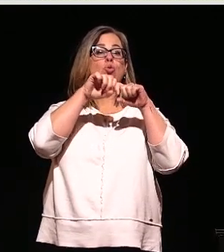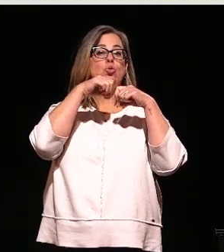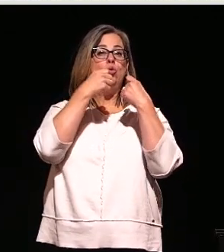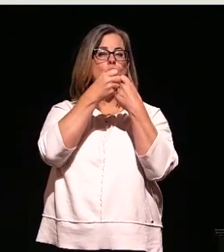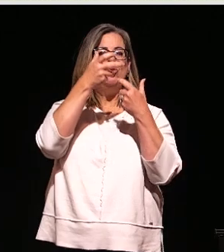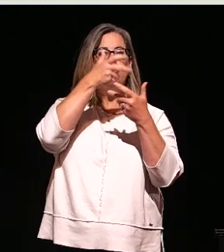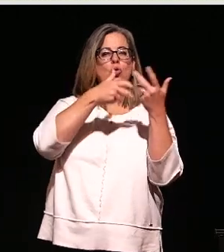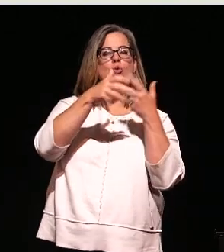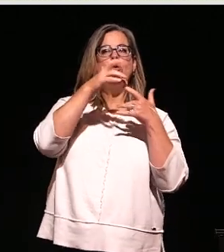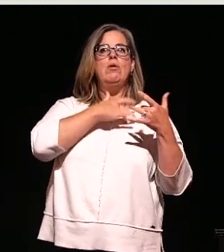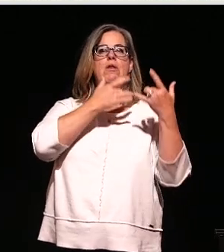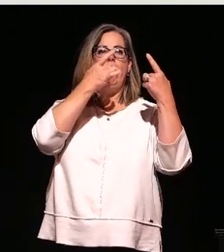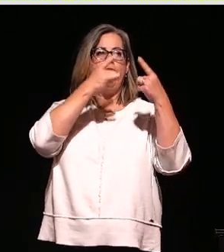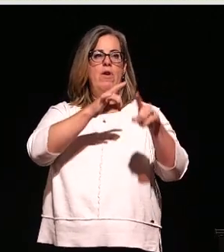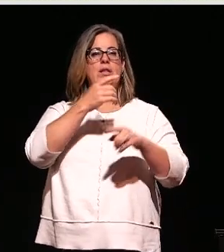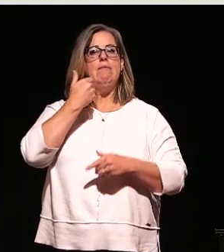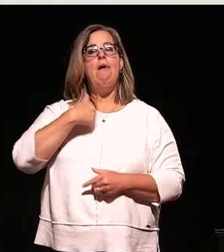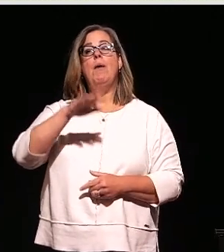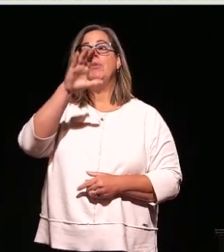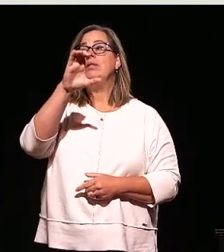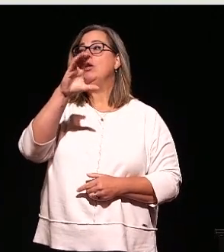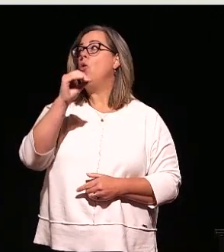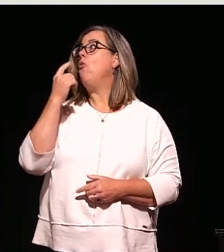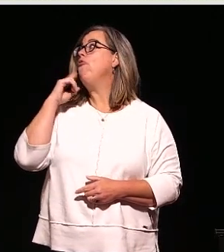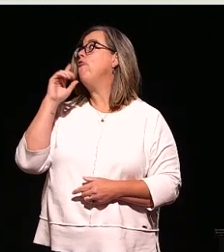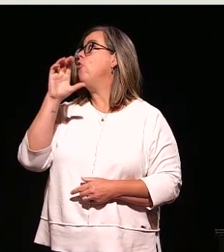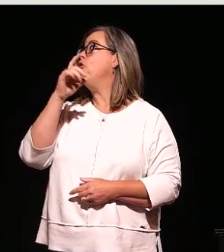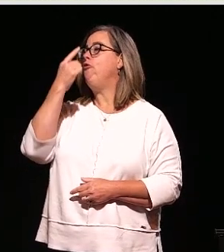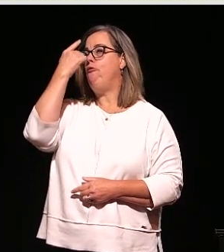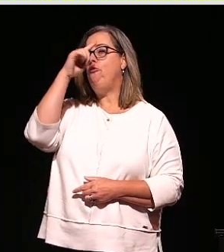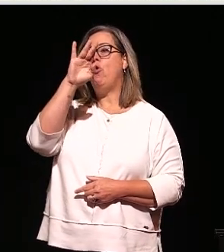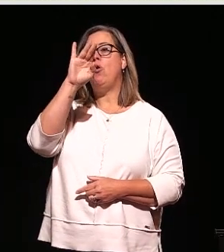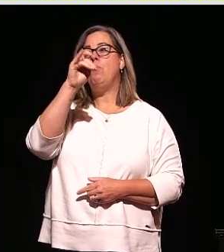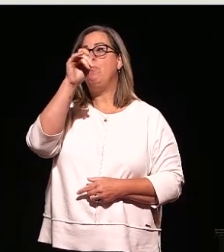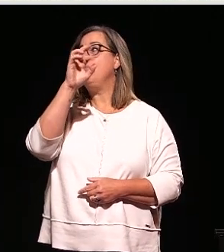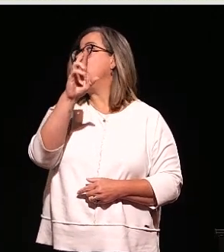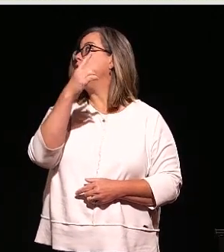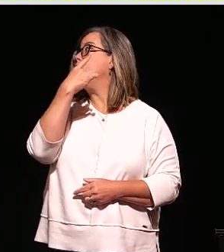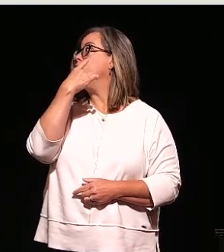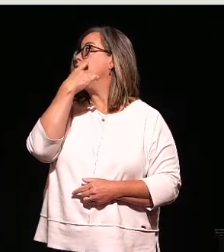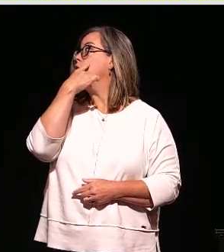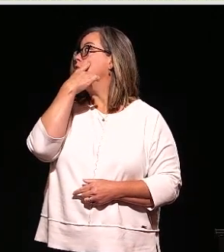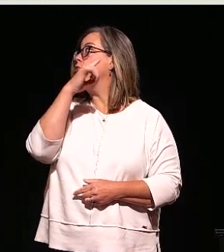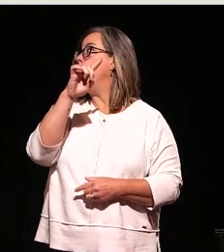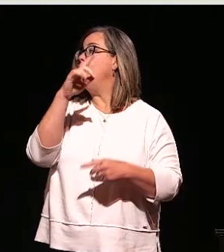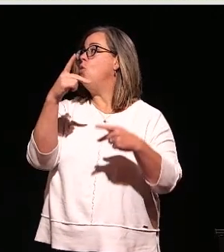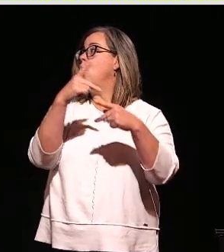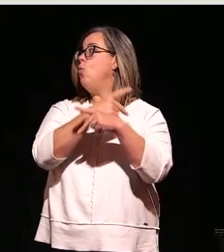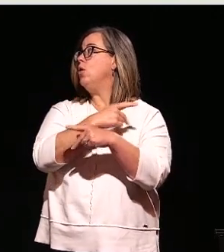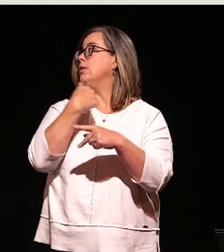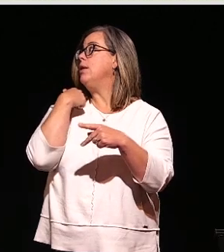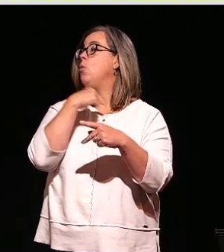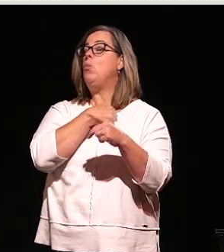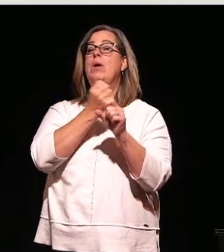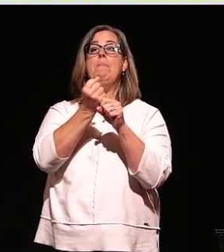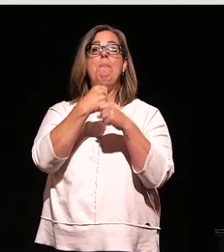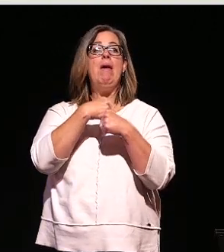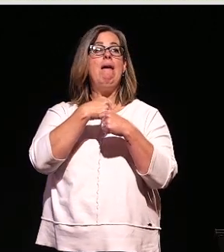Elkovich, CEO of For Bitter For Worse. We make bold cocktails with love, not alcohol.